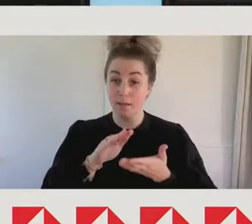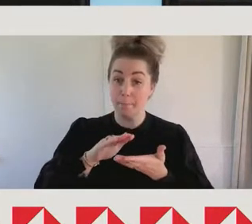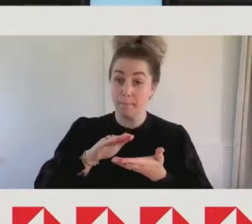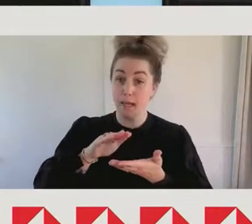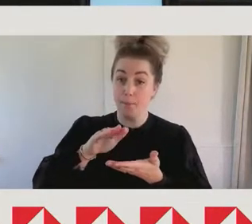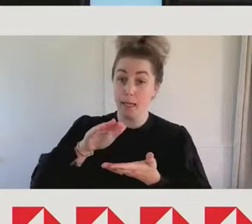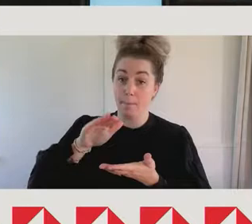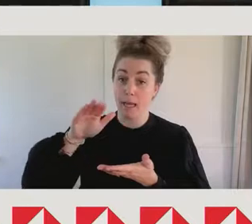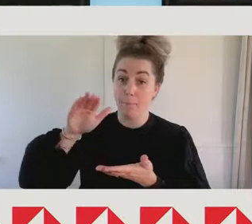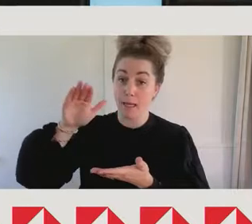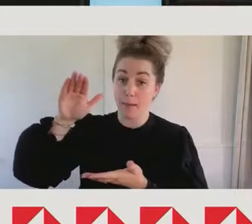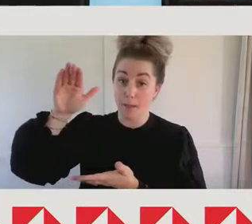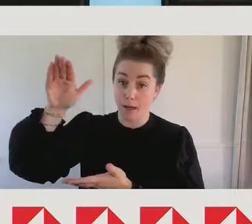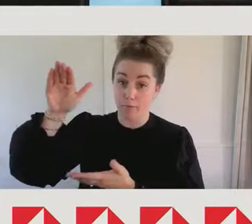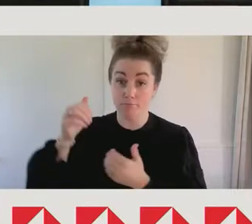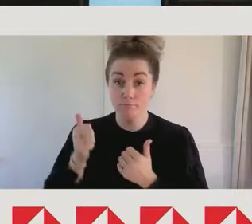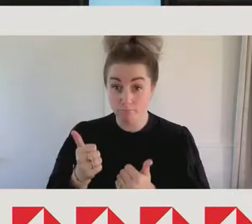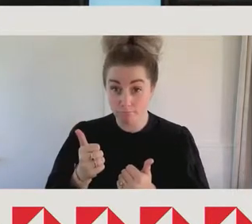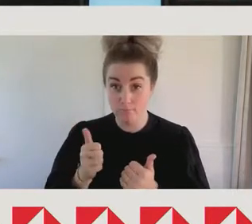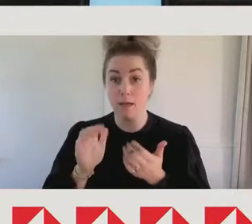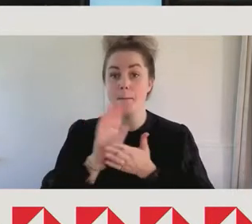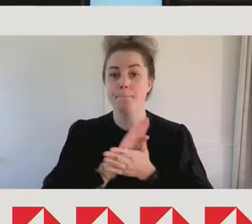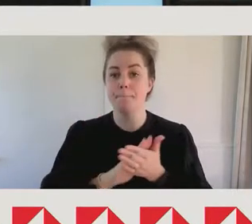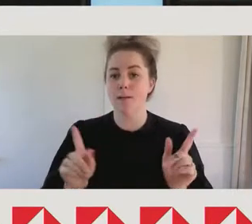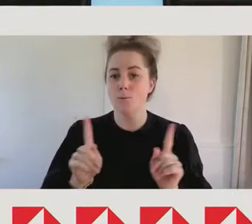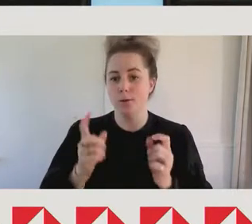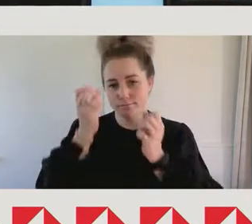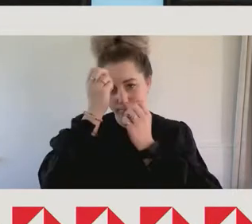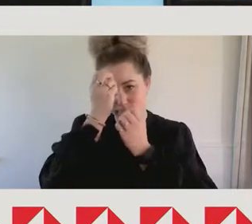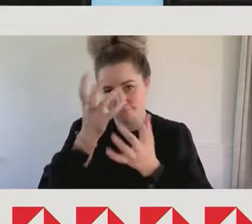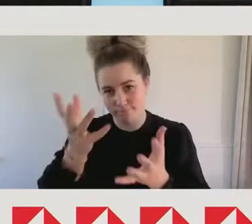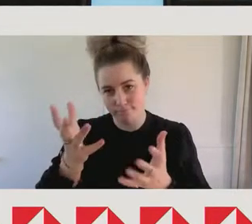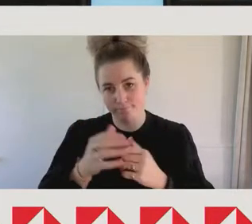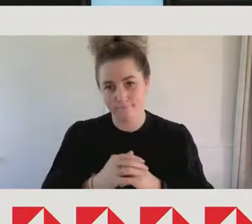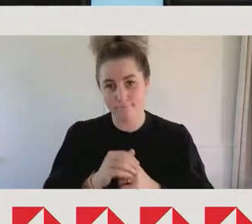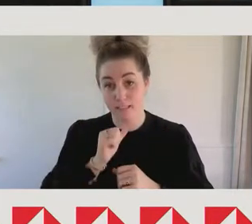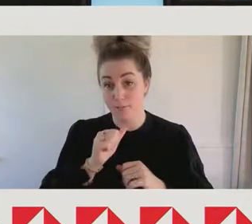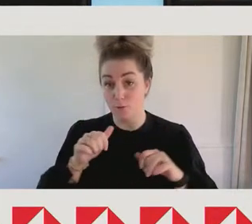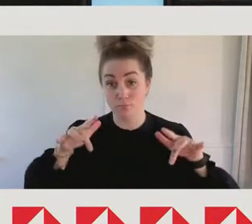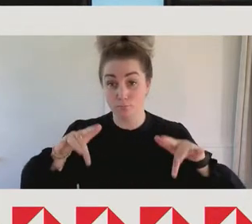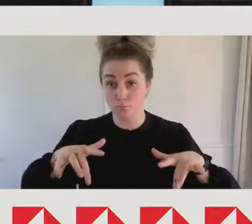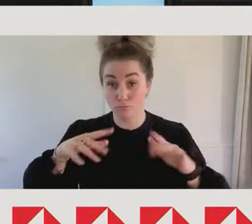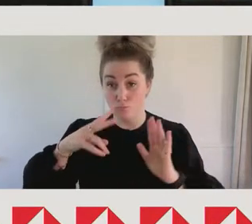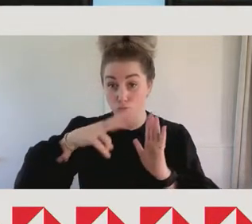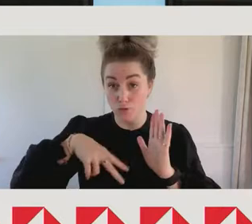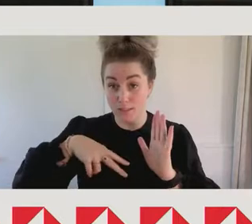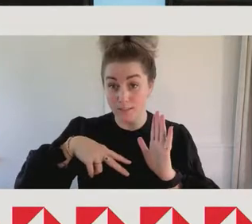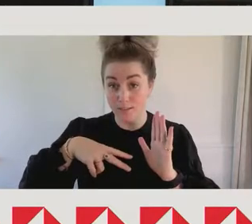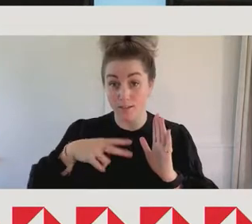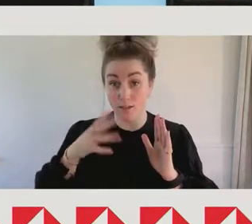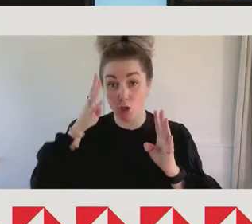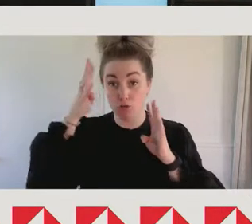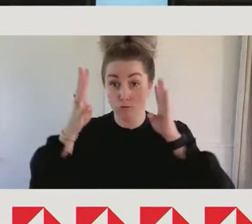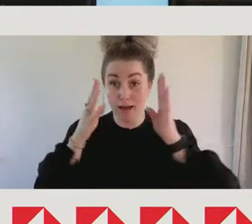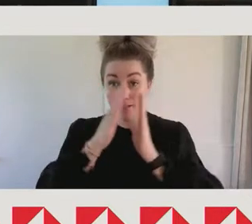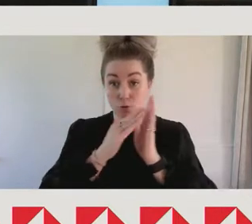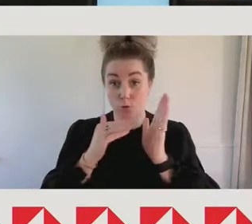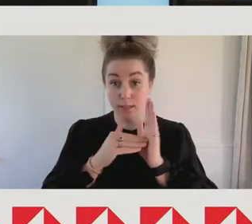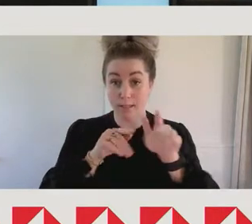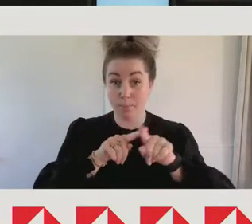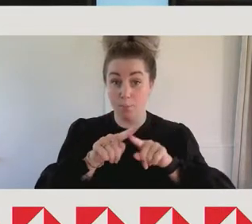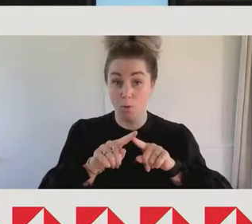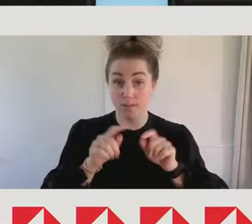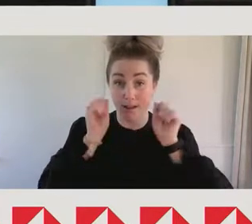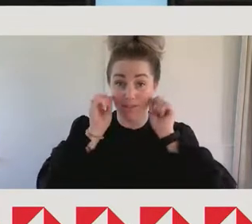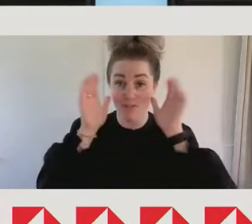time in short I just wanted to let you guys know if you haven't already and read one of creative New Zealand's most famous books